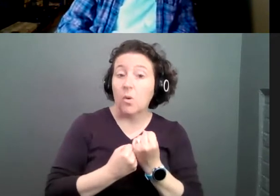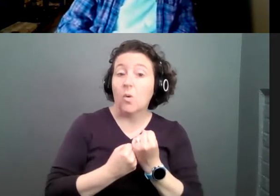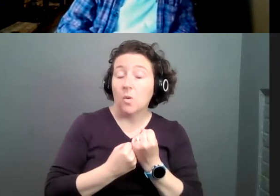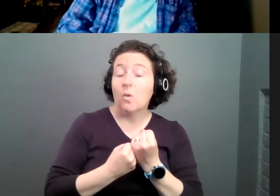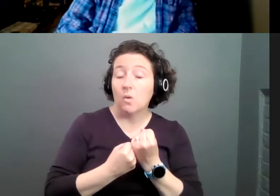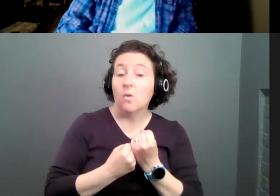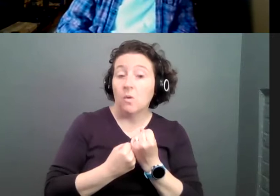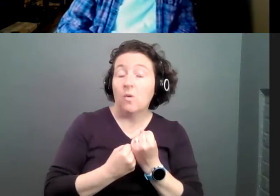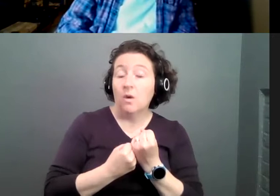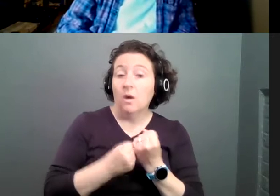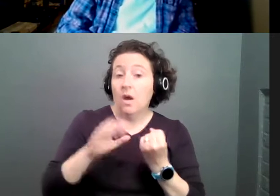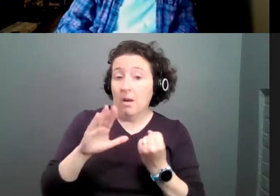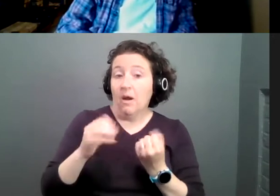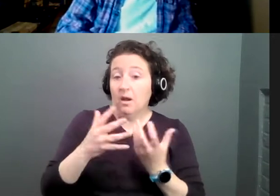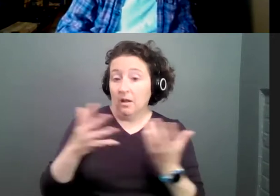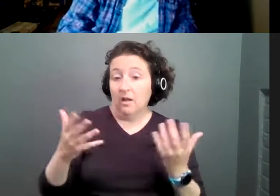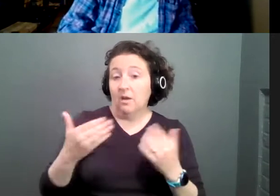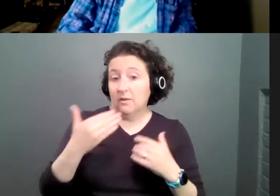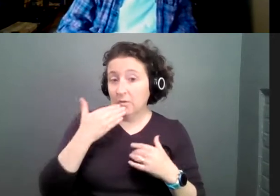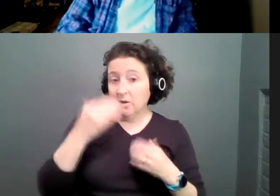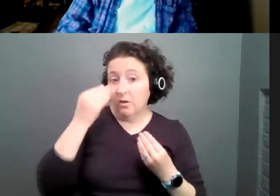fair amount of high quality data.